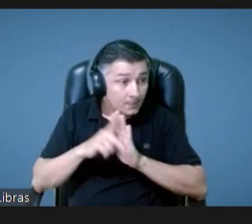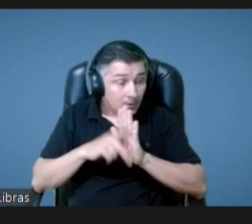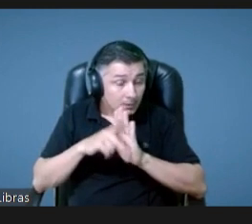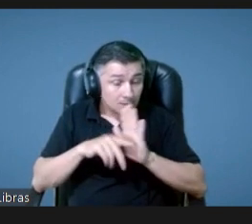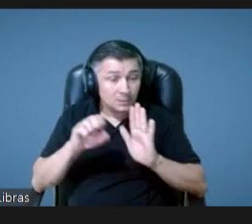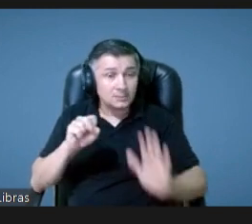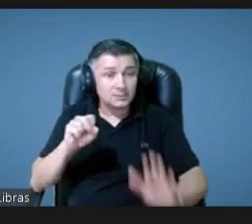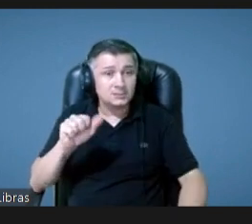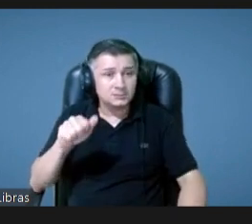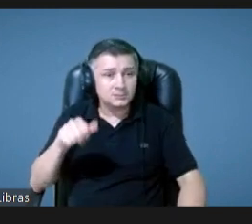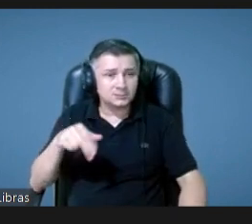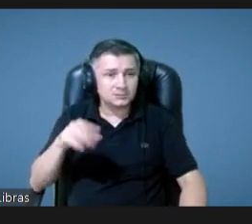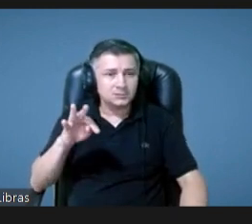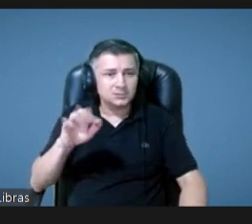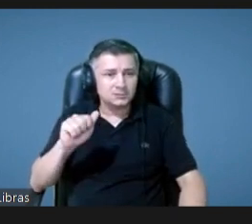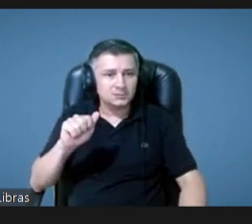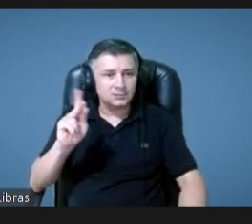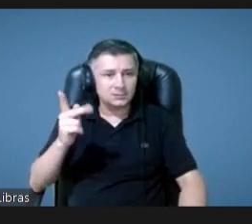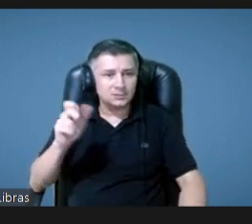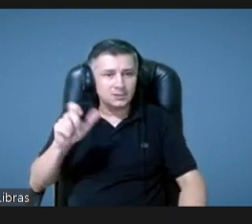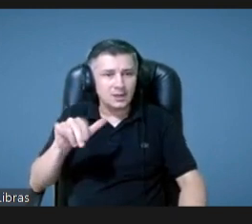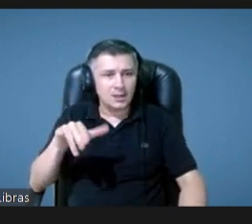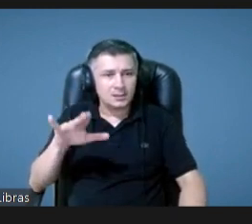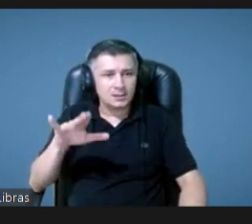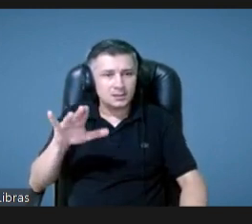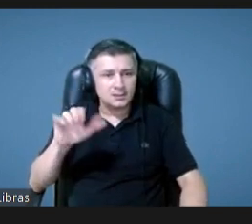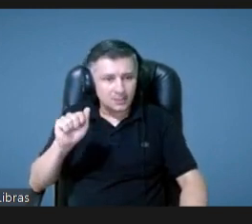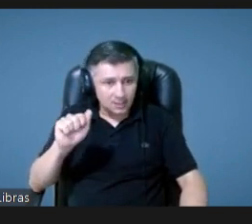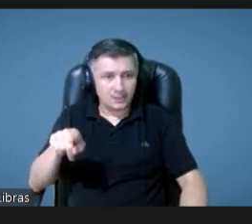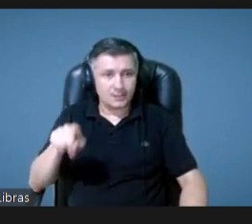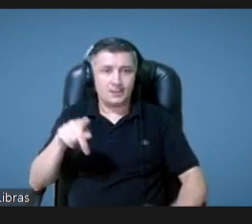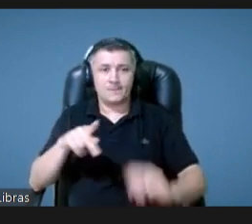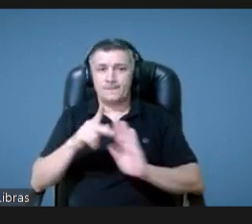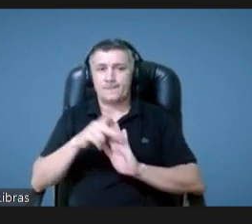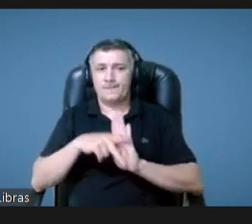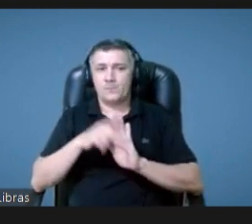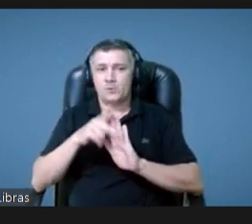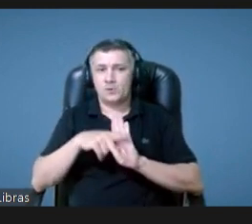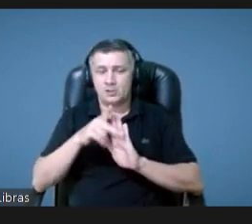in relation to the Santa Elena project,